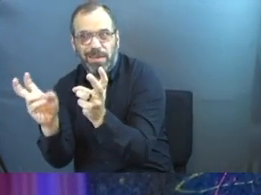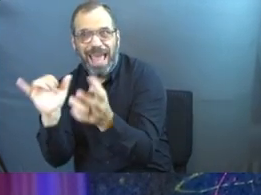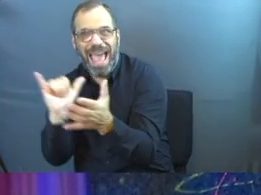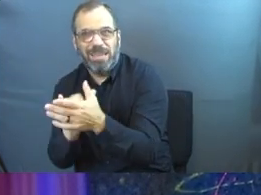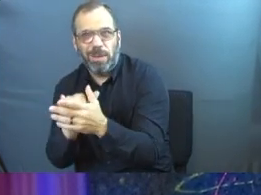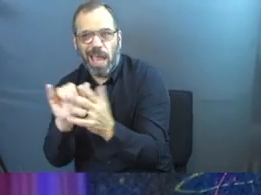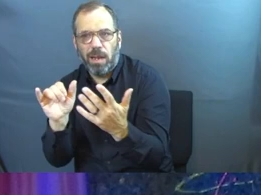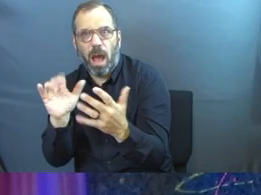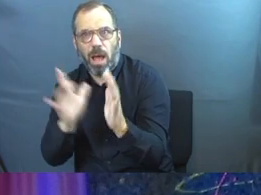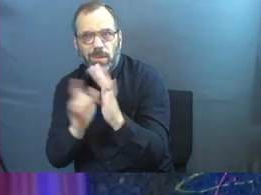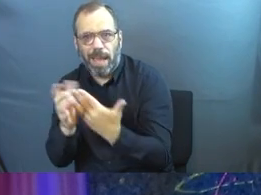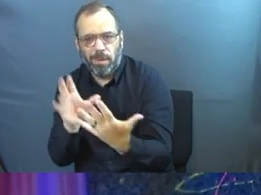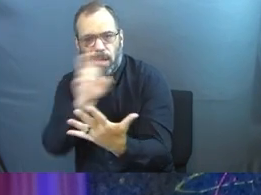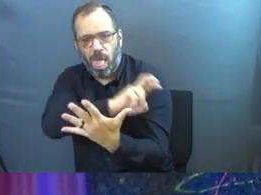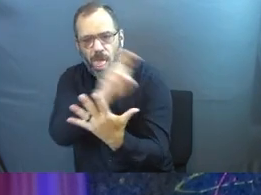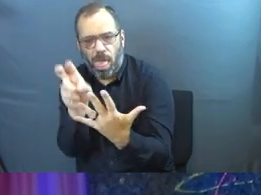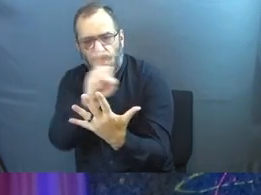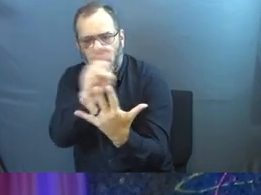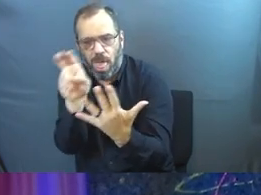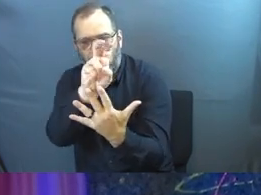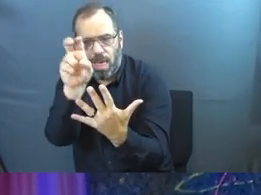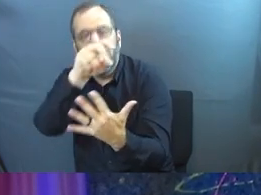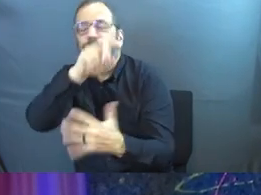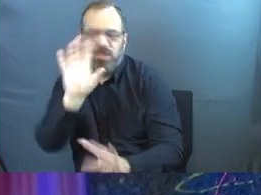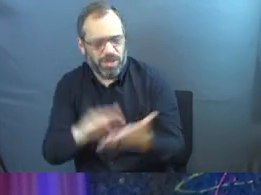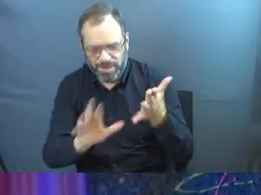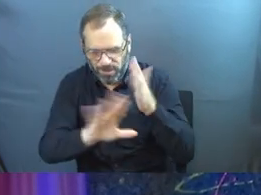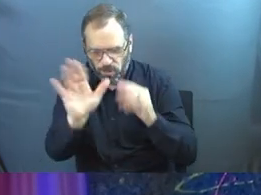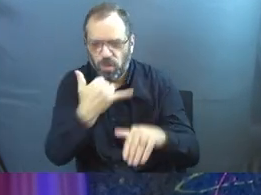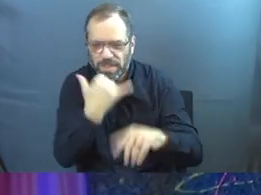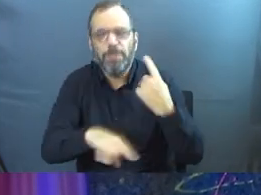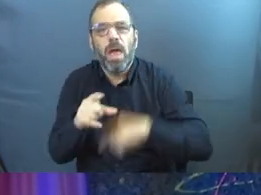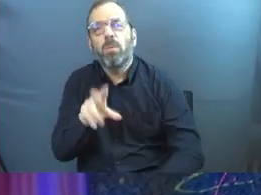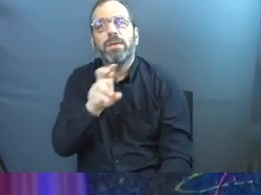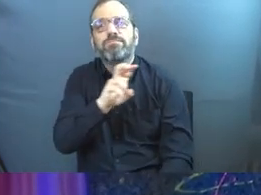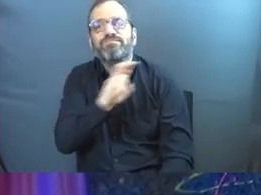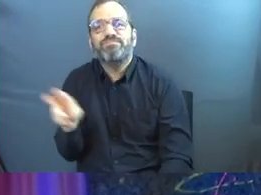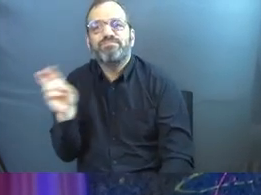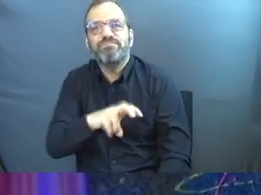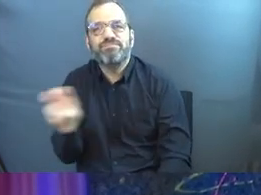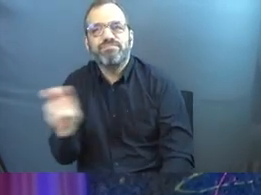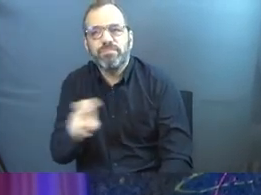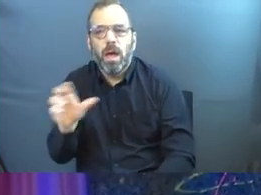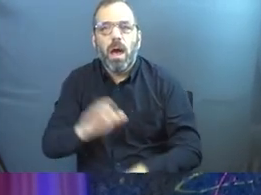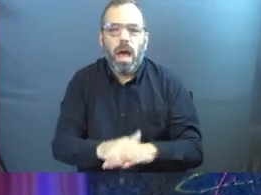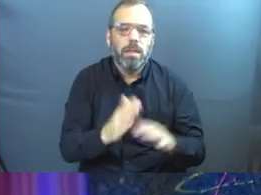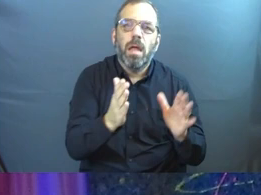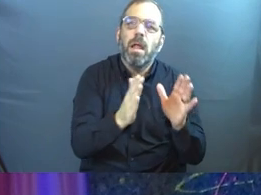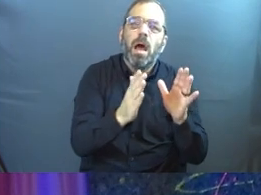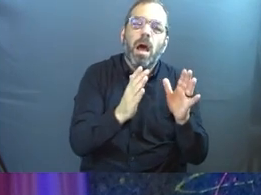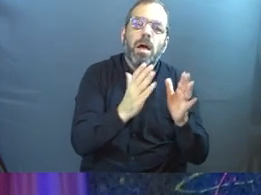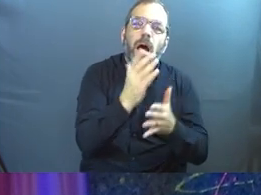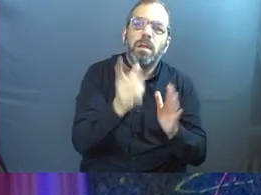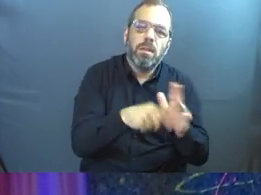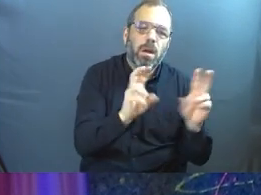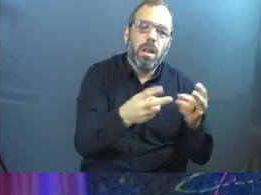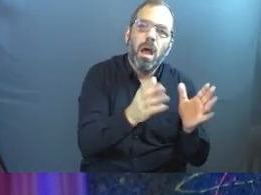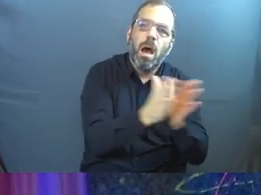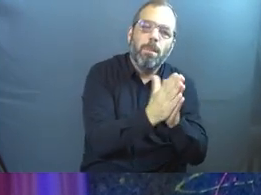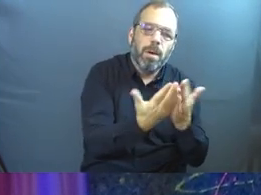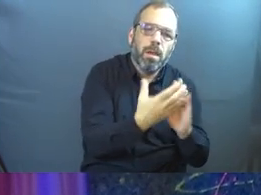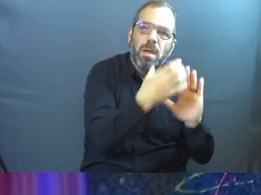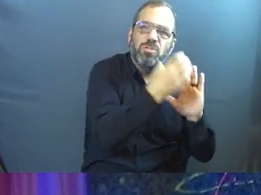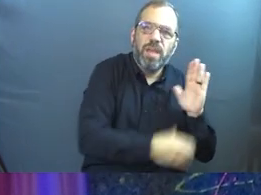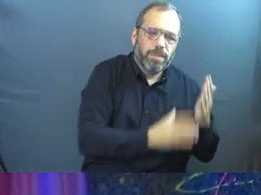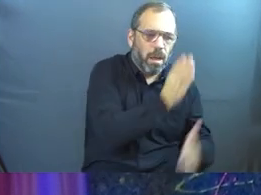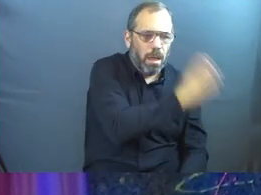of hopping around everywhere in order to present that answer to you. But sometimes we've just done a book of the Bible, a section of scripture, and we take it chapter